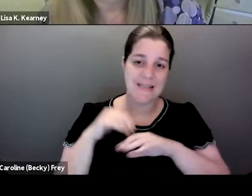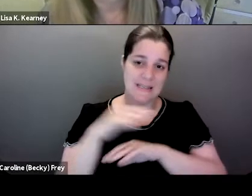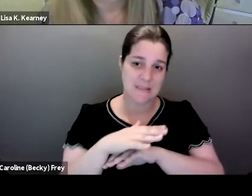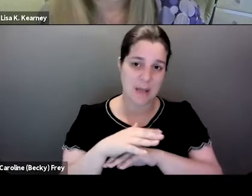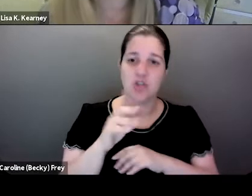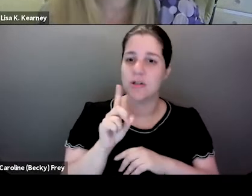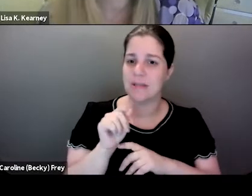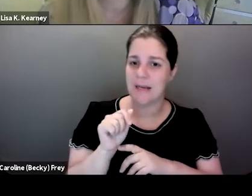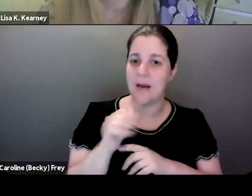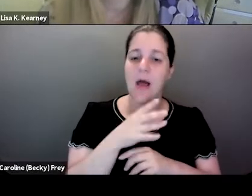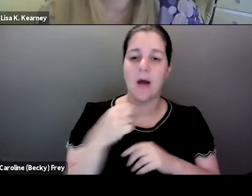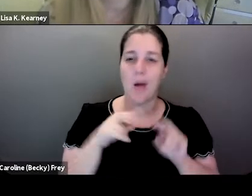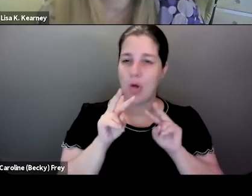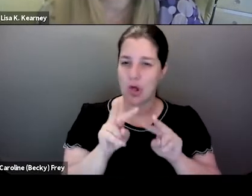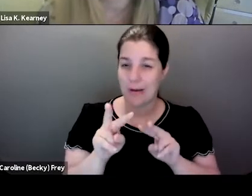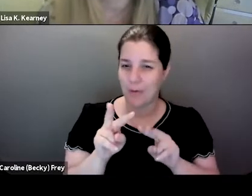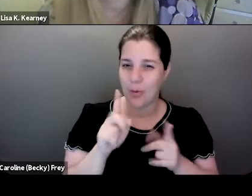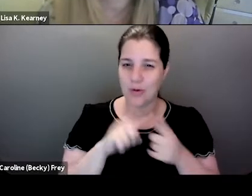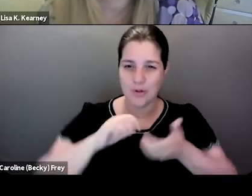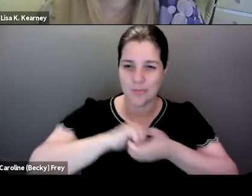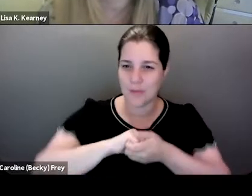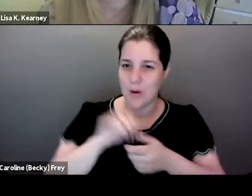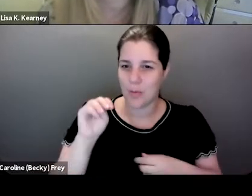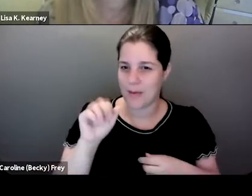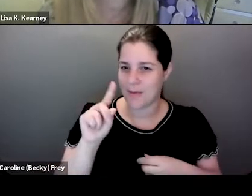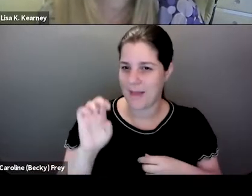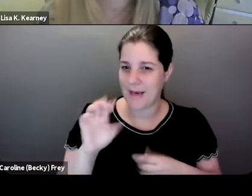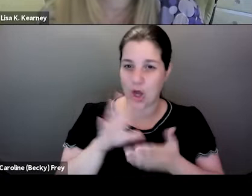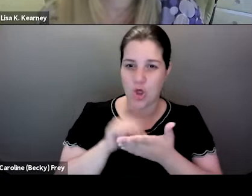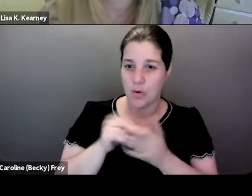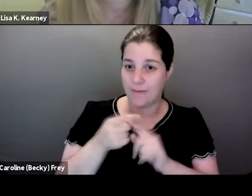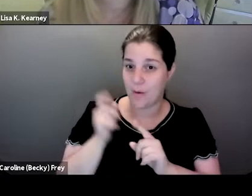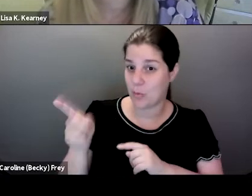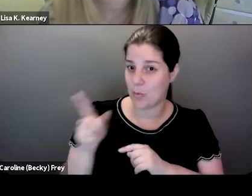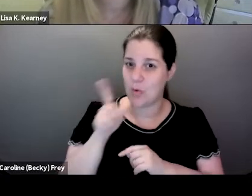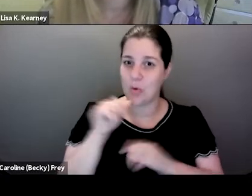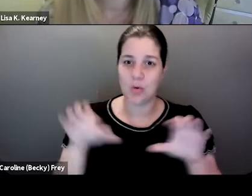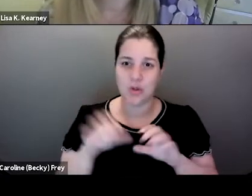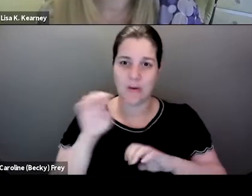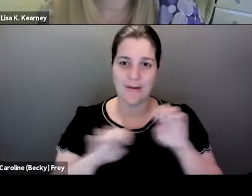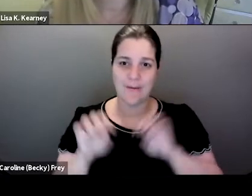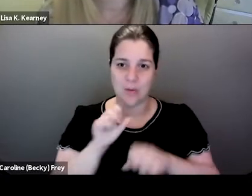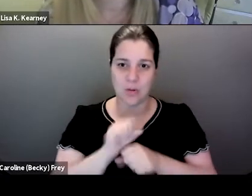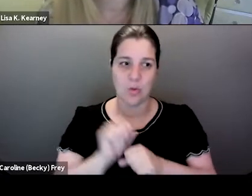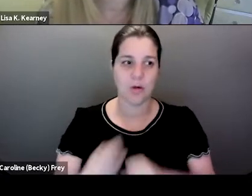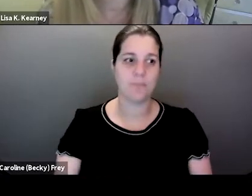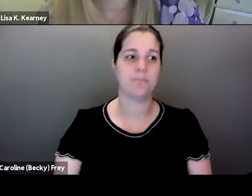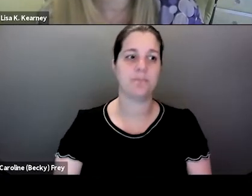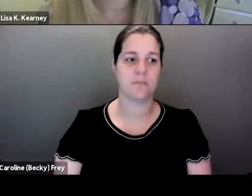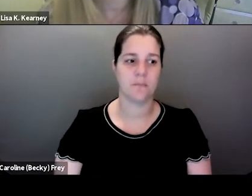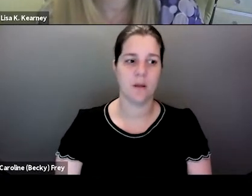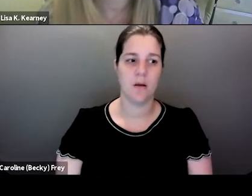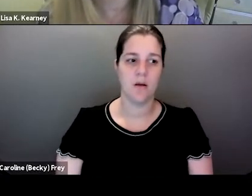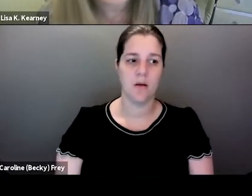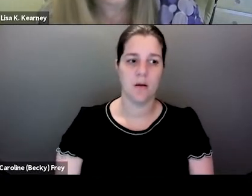forward to continuing to talk with you and learn from you and others on this call who are doing evaluation work. Next slide really talks through